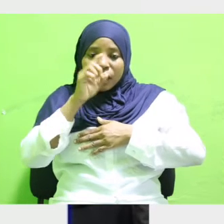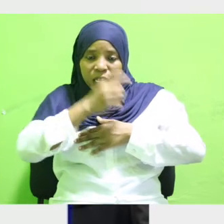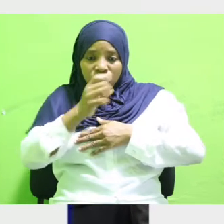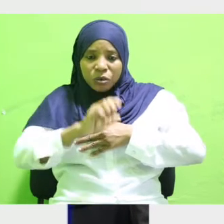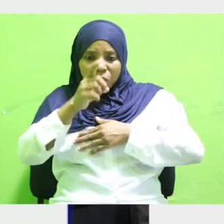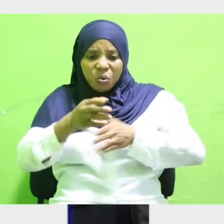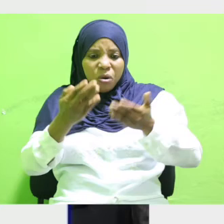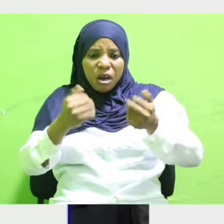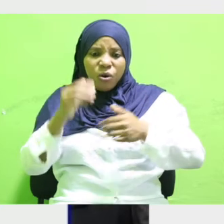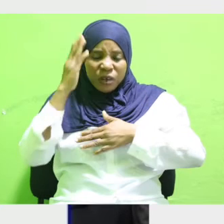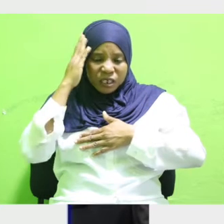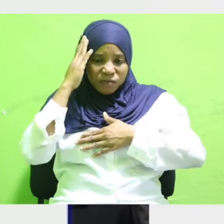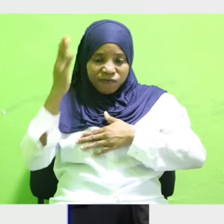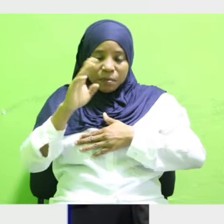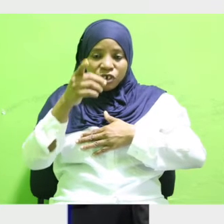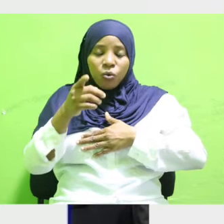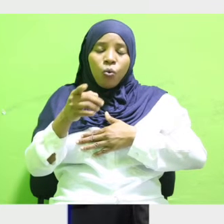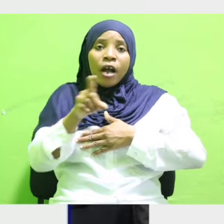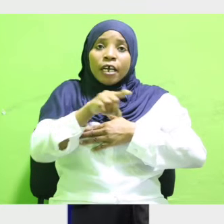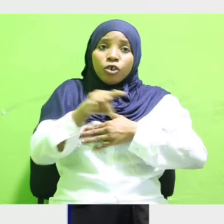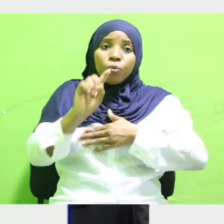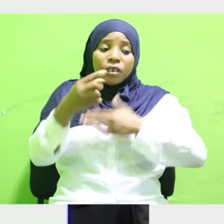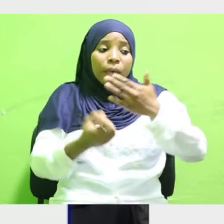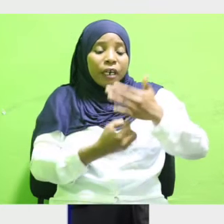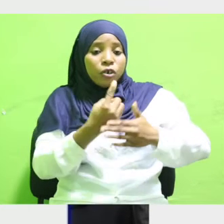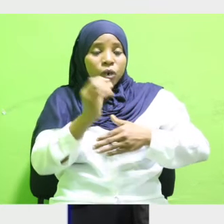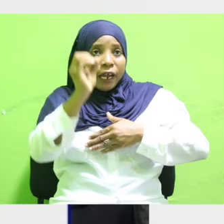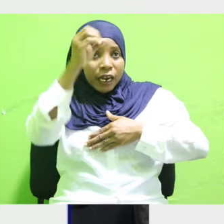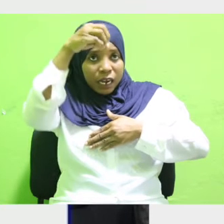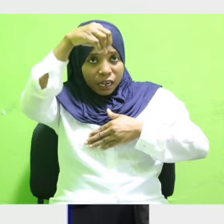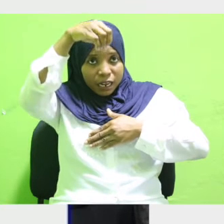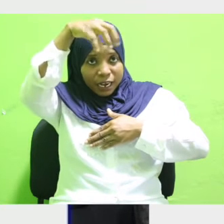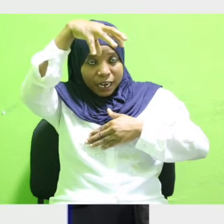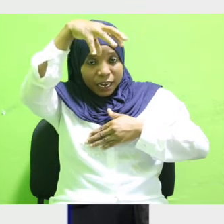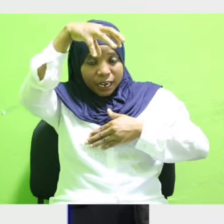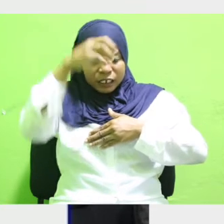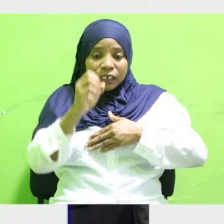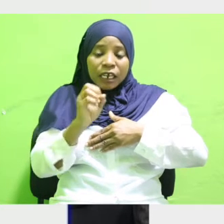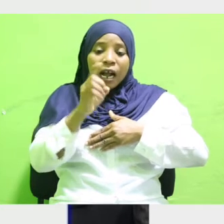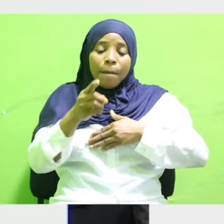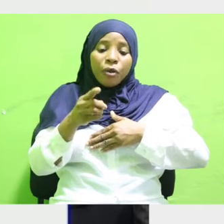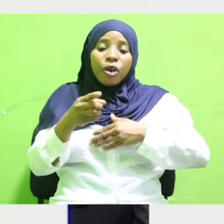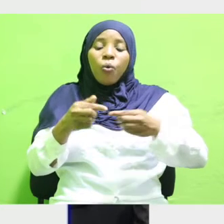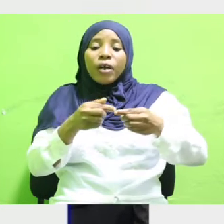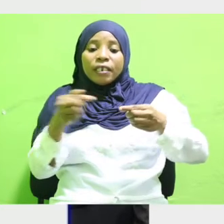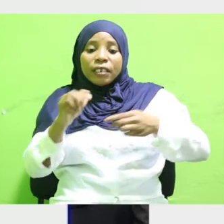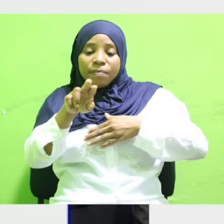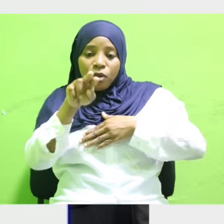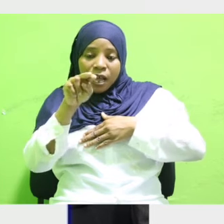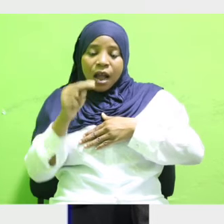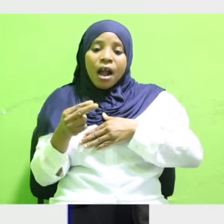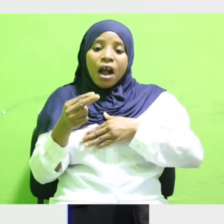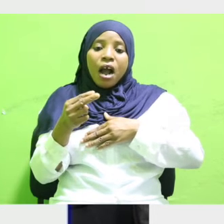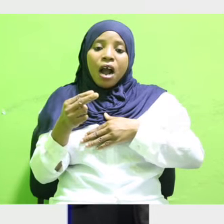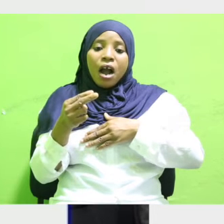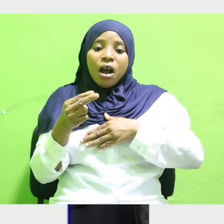is directed toward light stimulus. So some organisms are positively phototropic